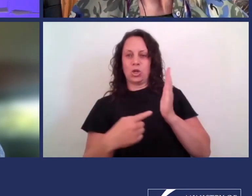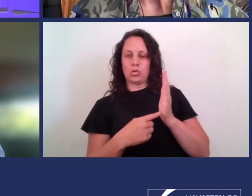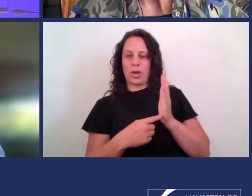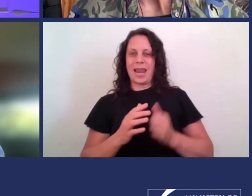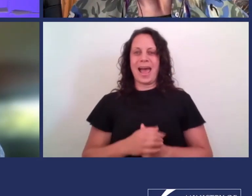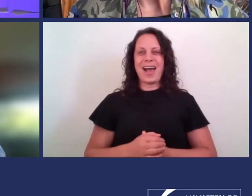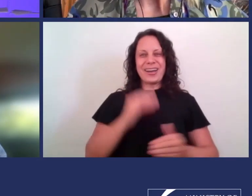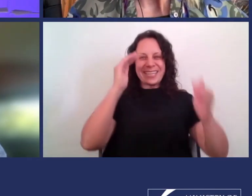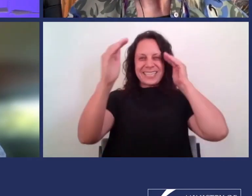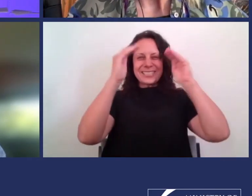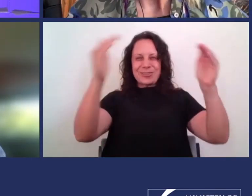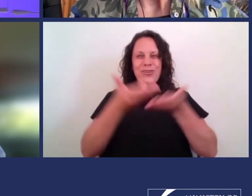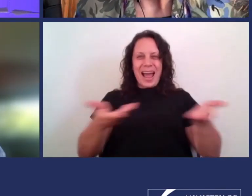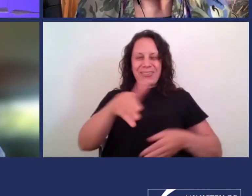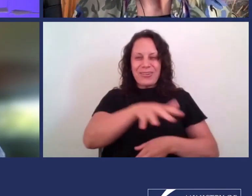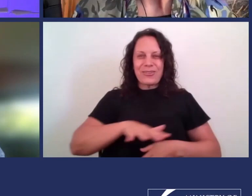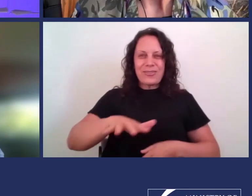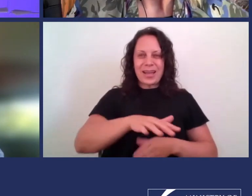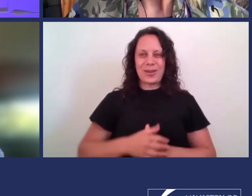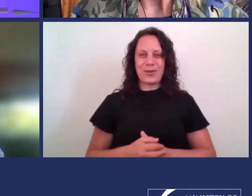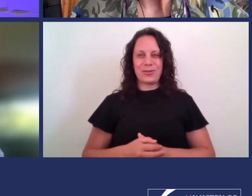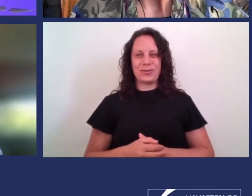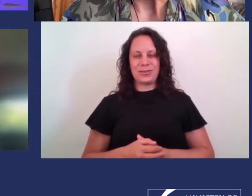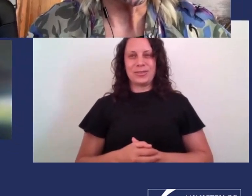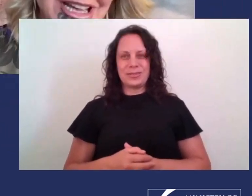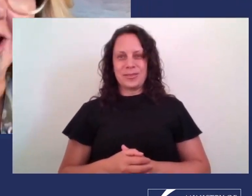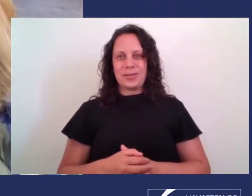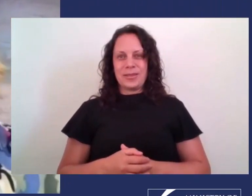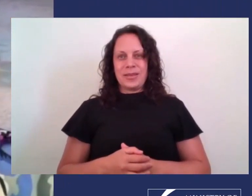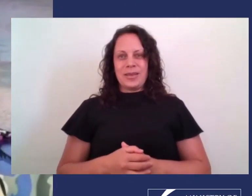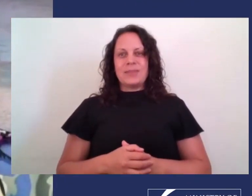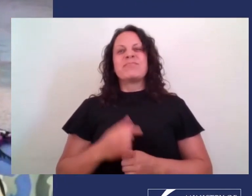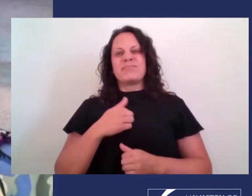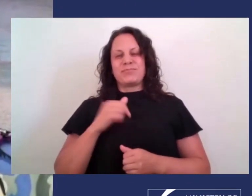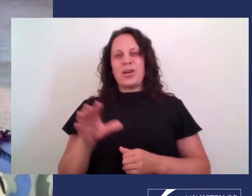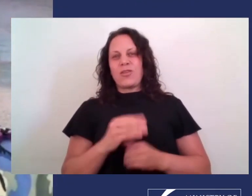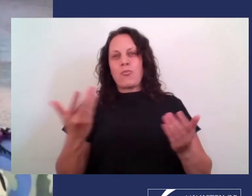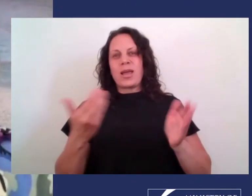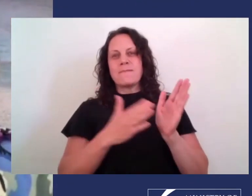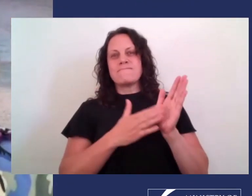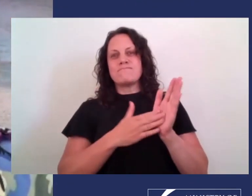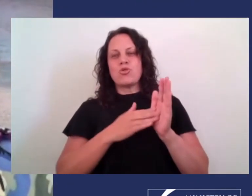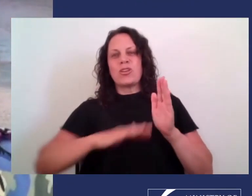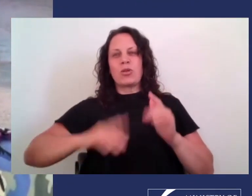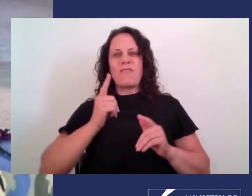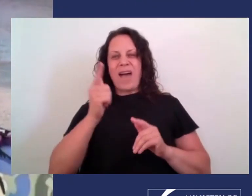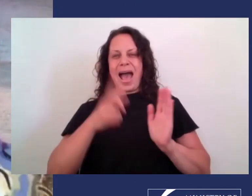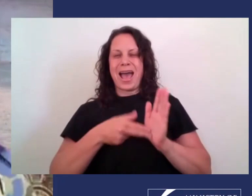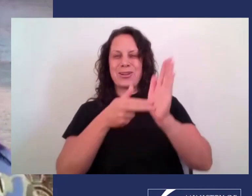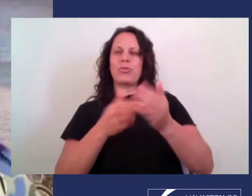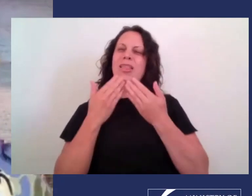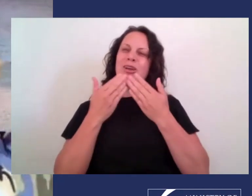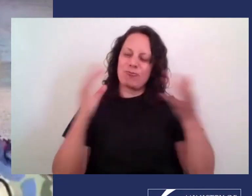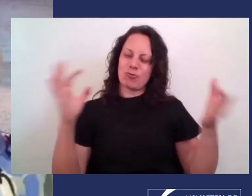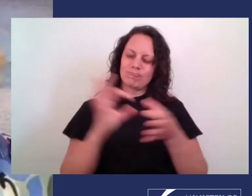Kia ora te whānau, no muri whenua ahau, ko Hinemoa tōku ingoa. Thanks for joining us tonight.